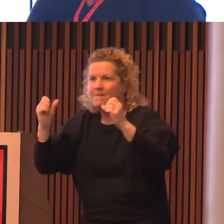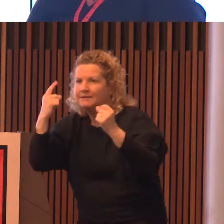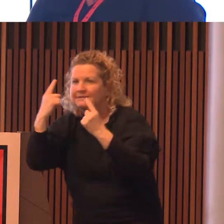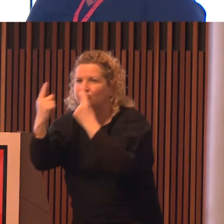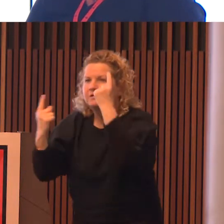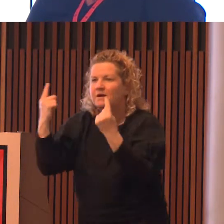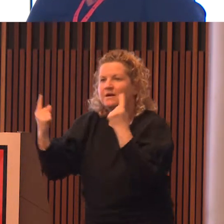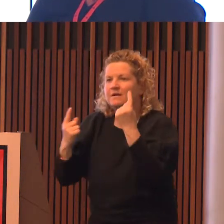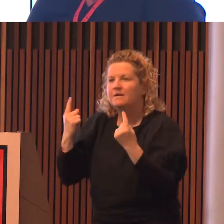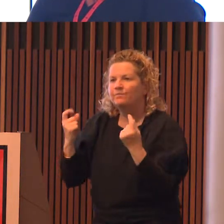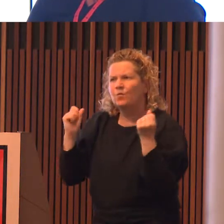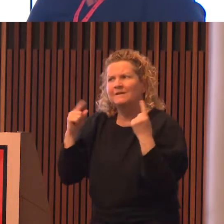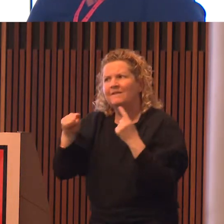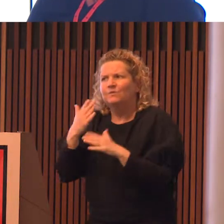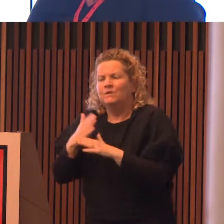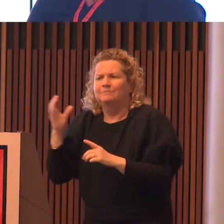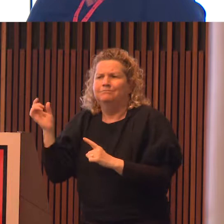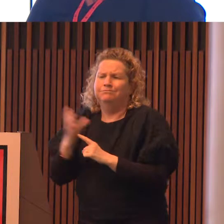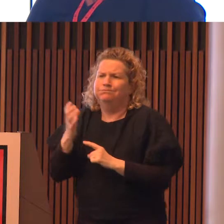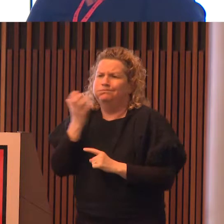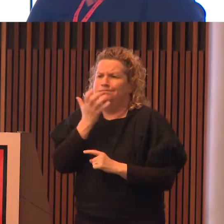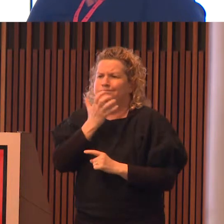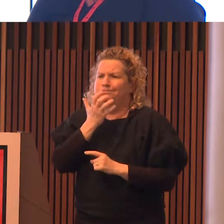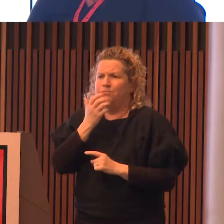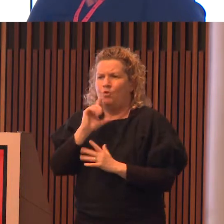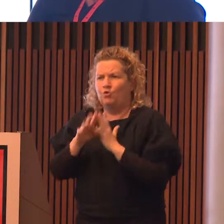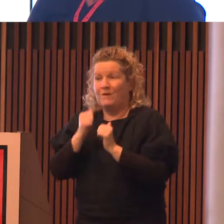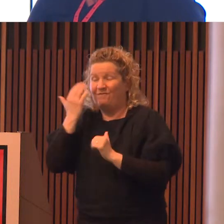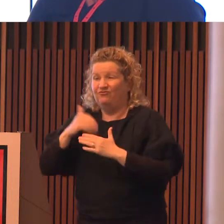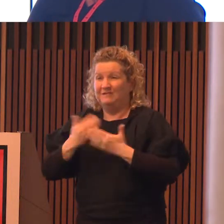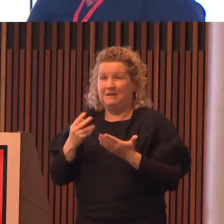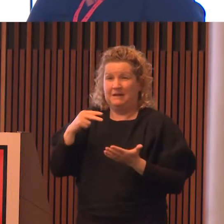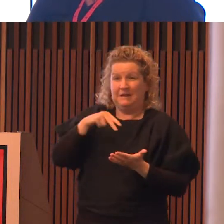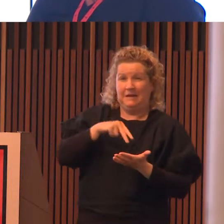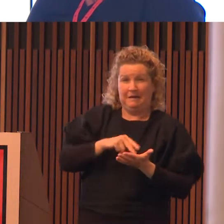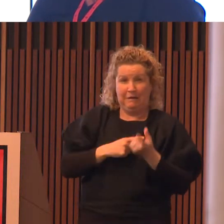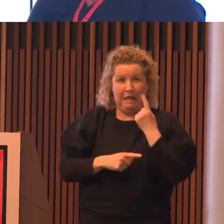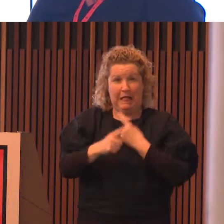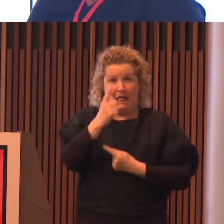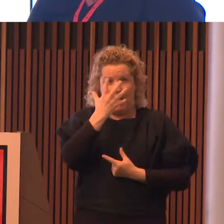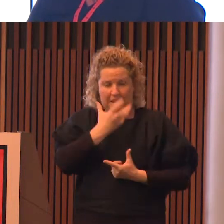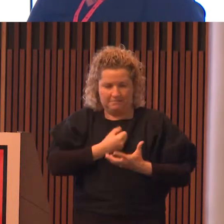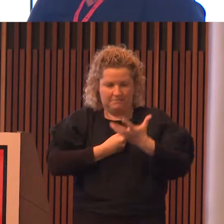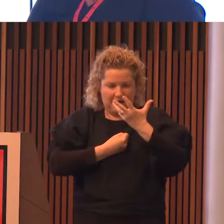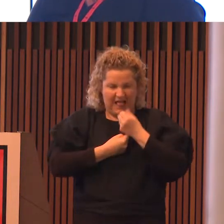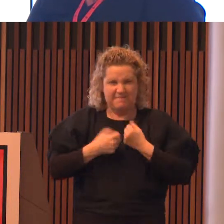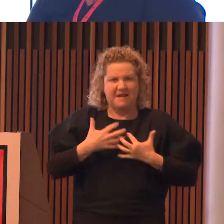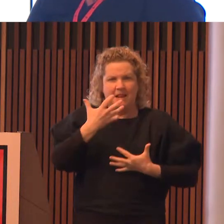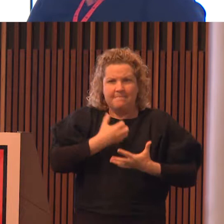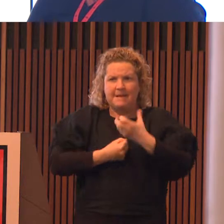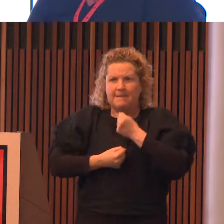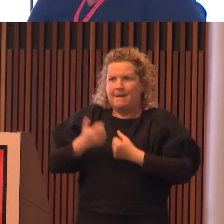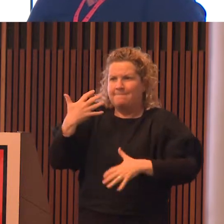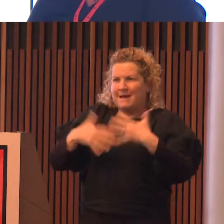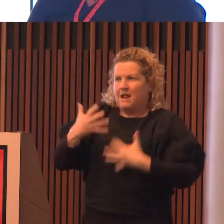room. We understand that's what you're doing, is you're somehow absorbing pain and